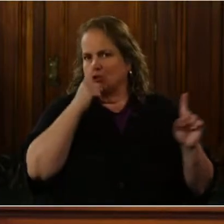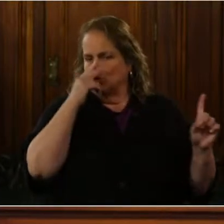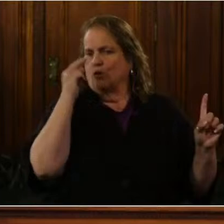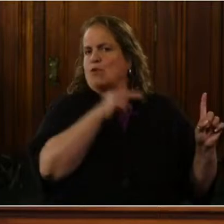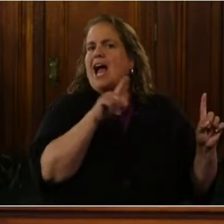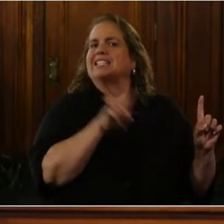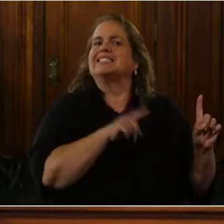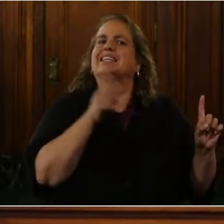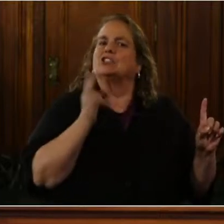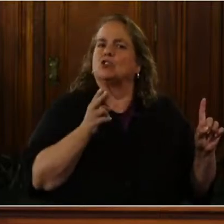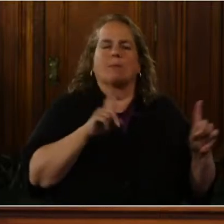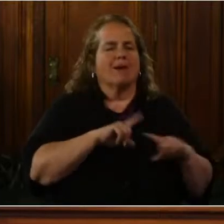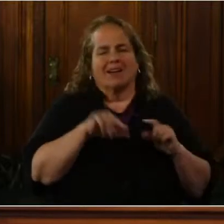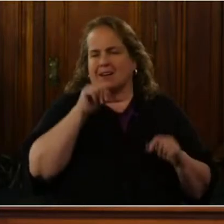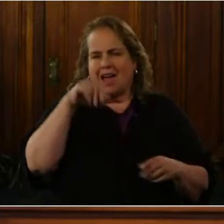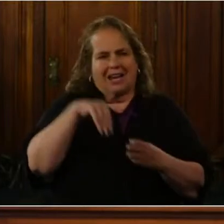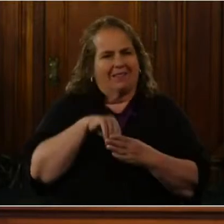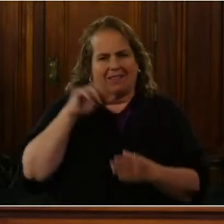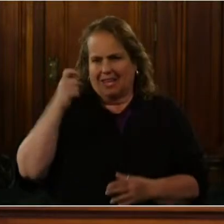don't think it should be in the Capitol Rotunda.